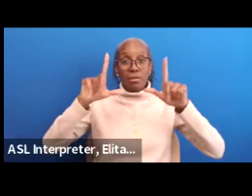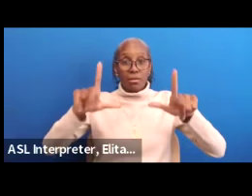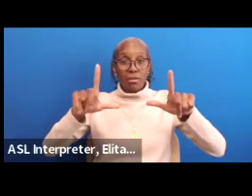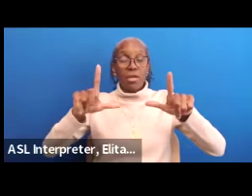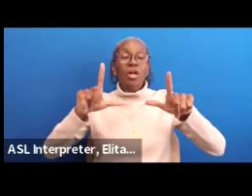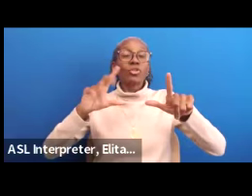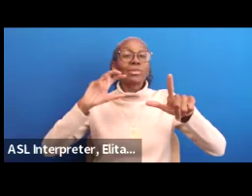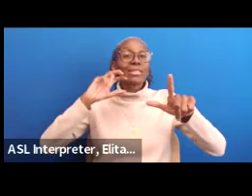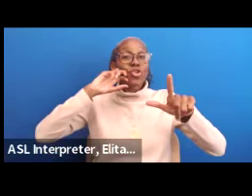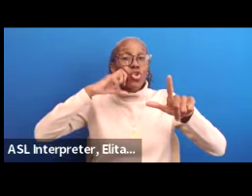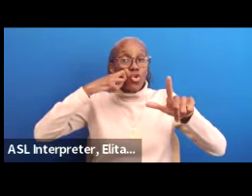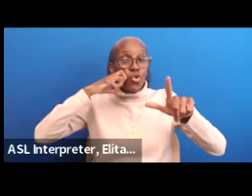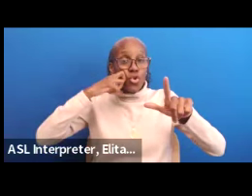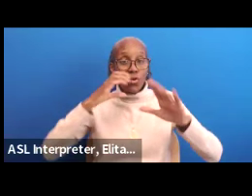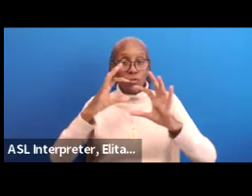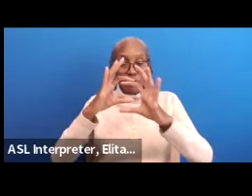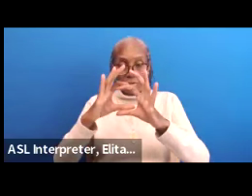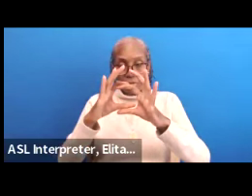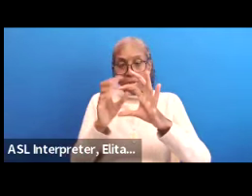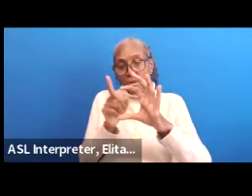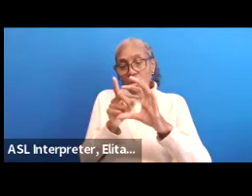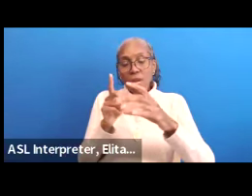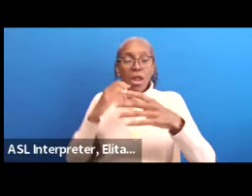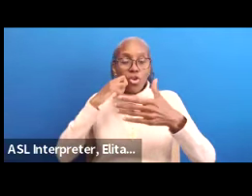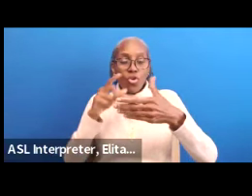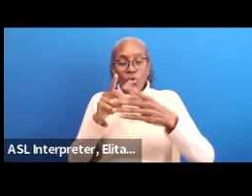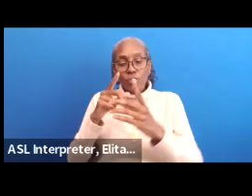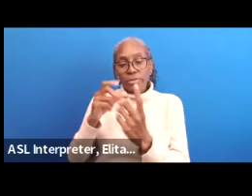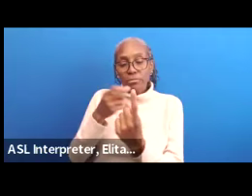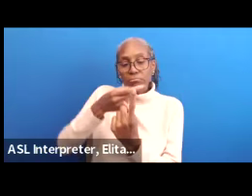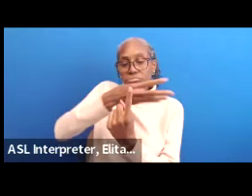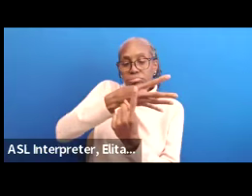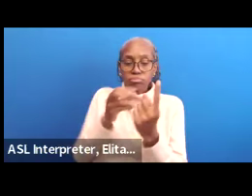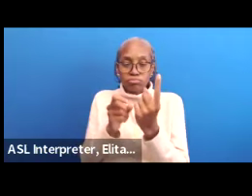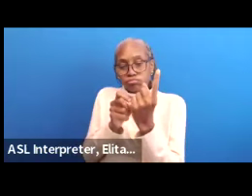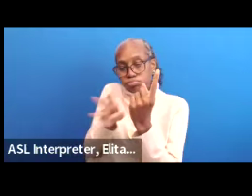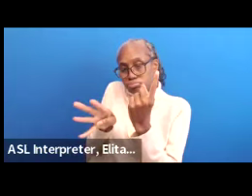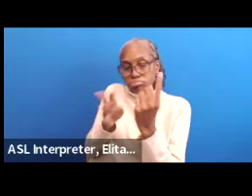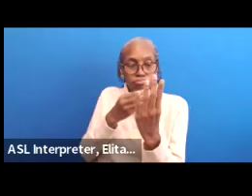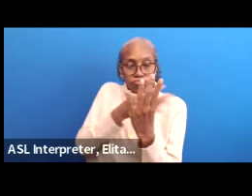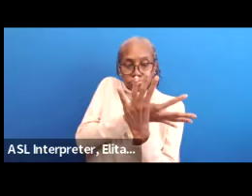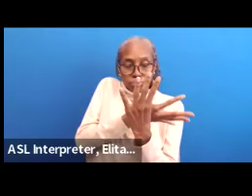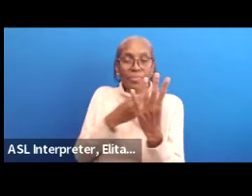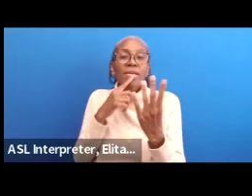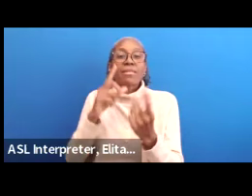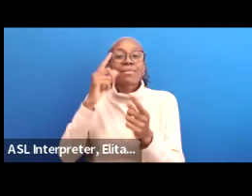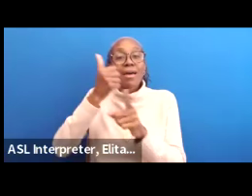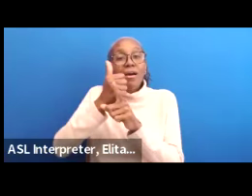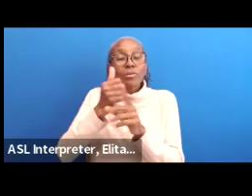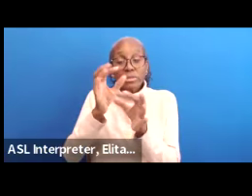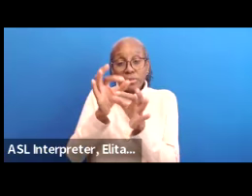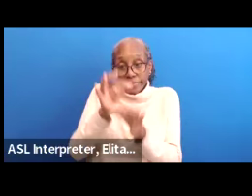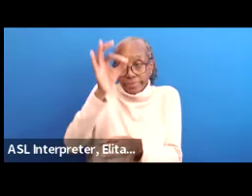nerve sac with the nerve roots coming off of the nerve sac. And that helps decompress the spine